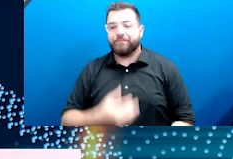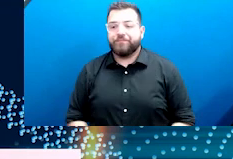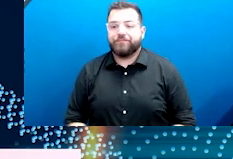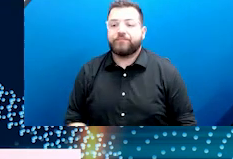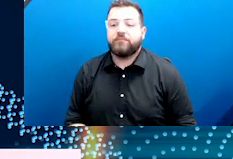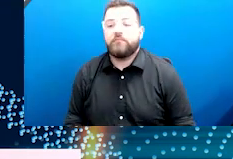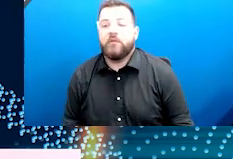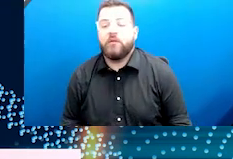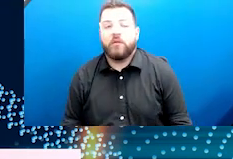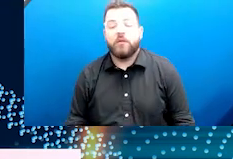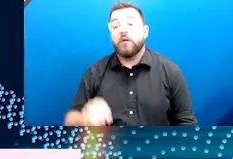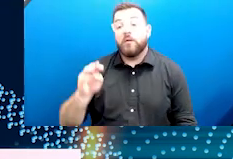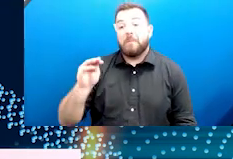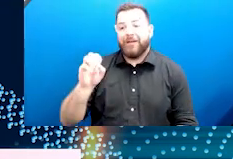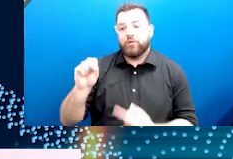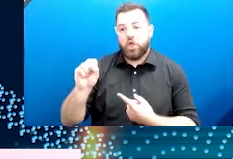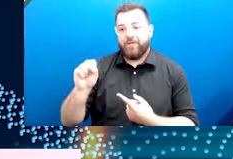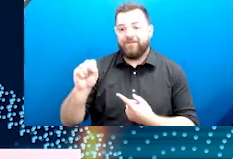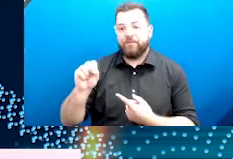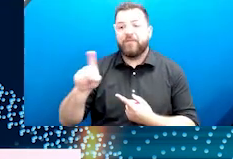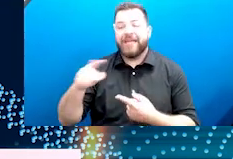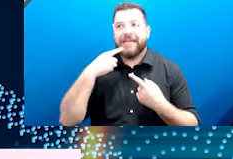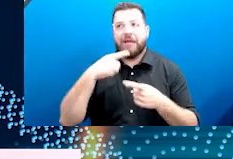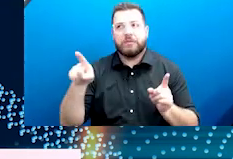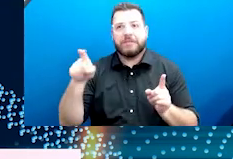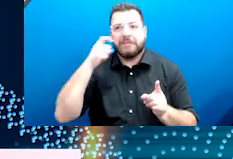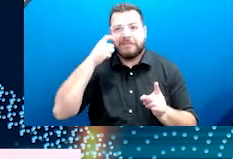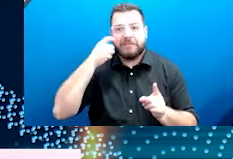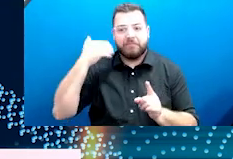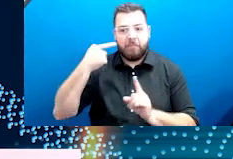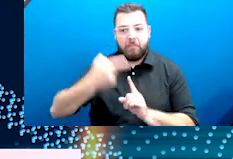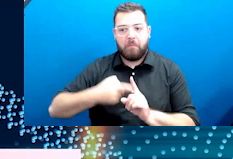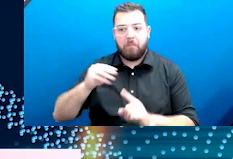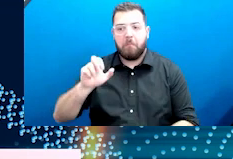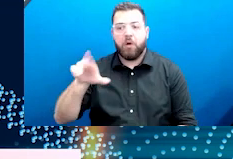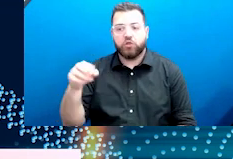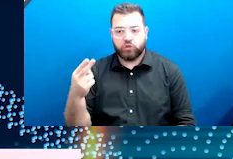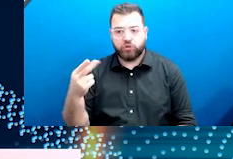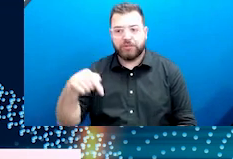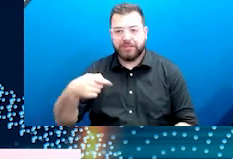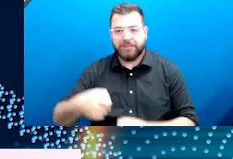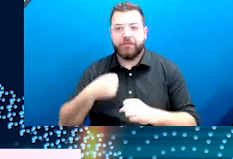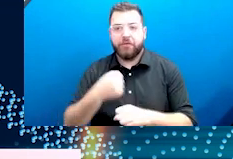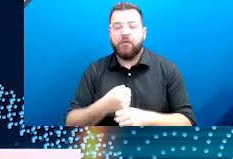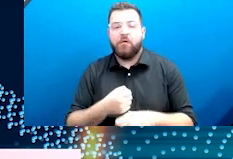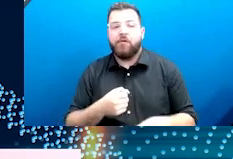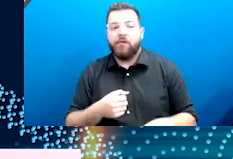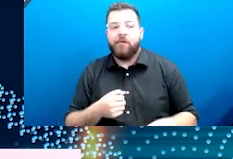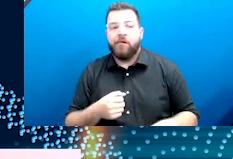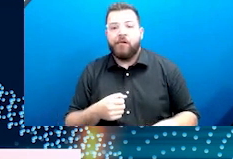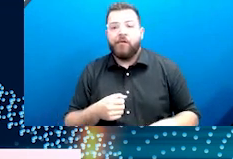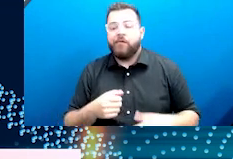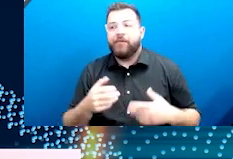Microsoft announced this just this past March of this year, and it's a lot